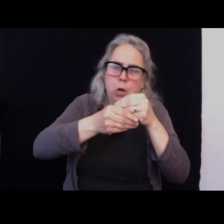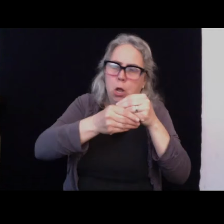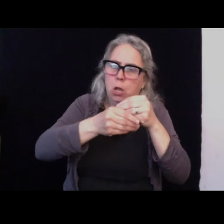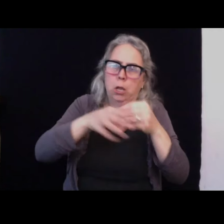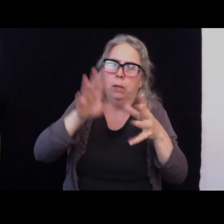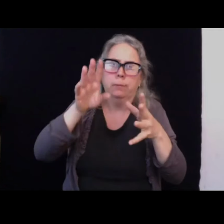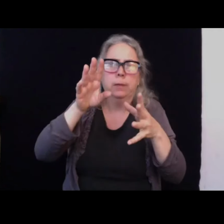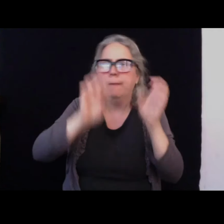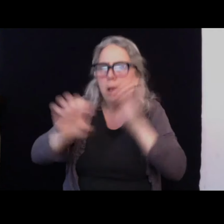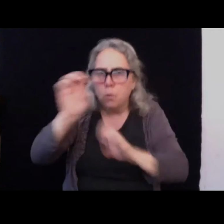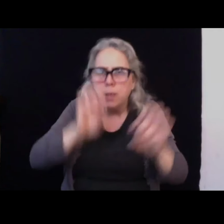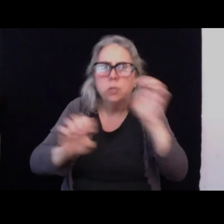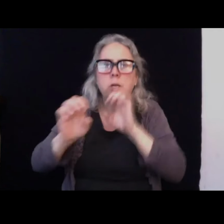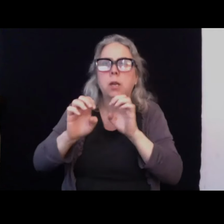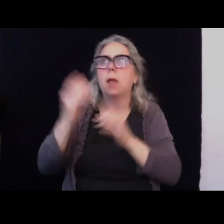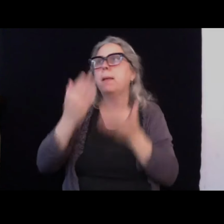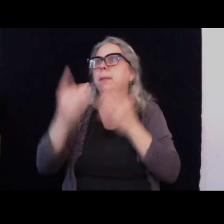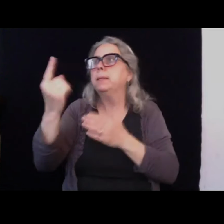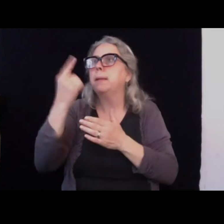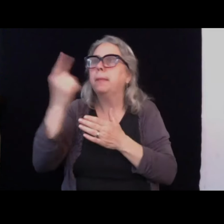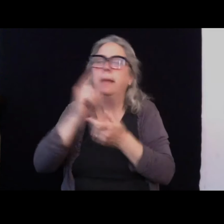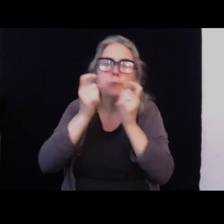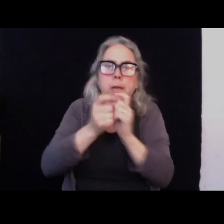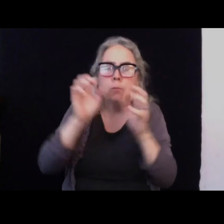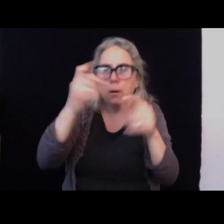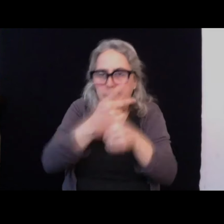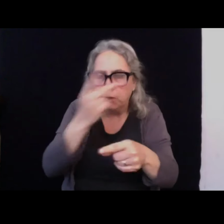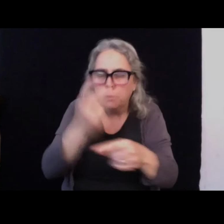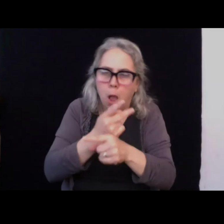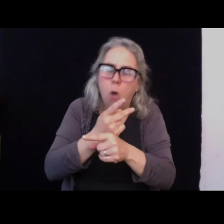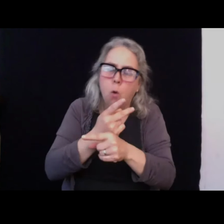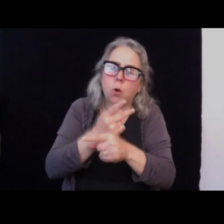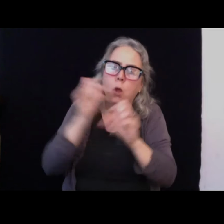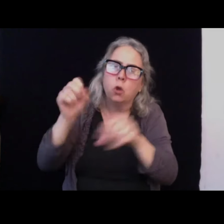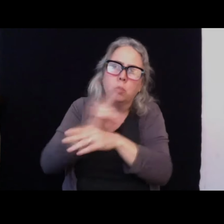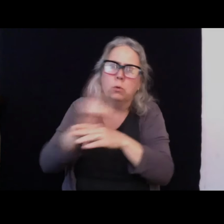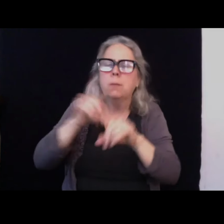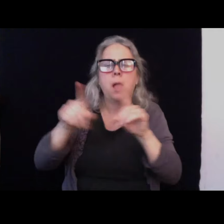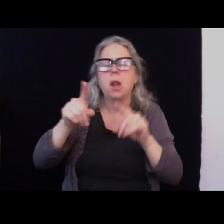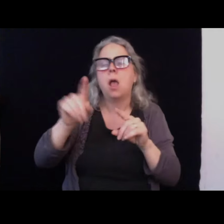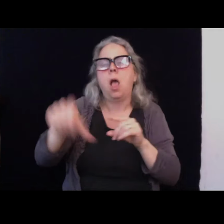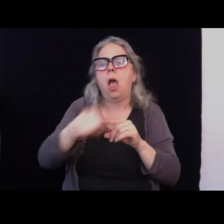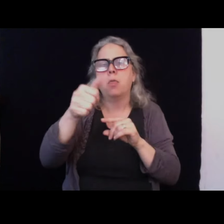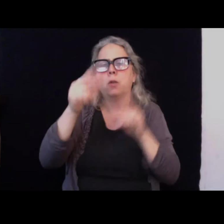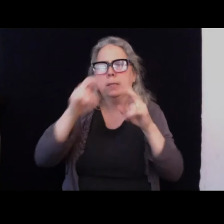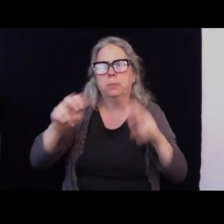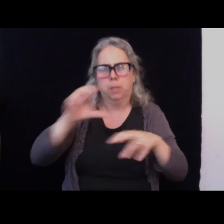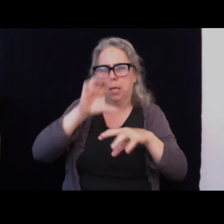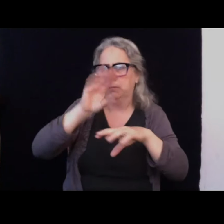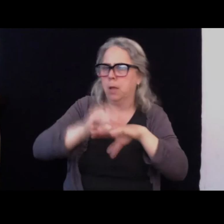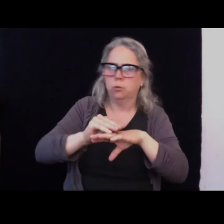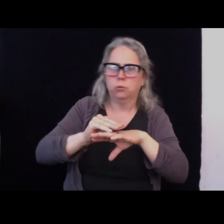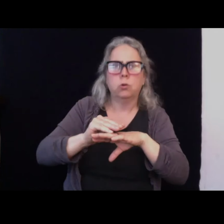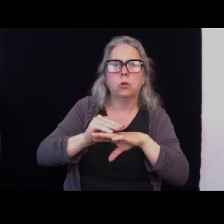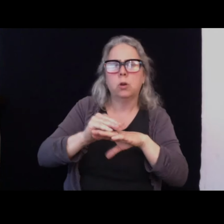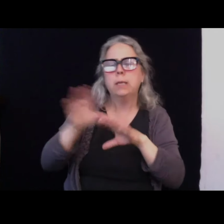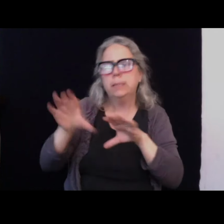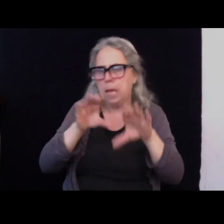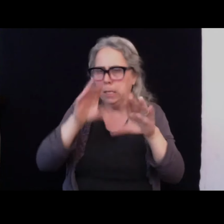Something's changed and we want to get to the bottom of that. The rest of the assessments the case manager just kind of does